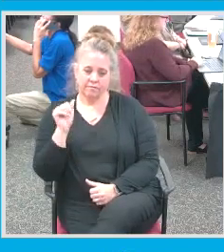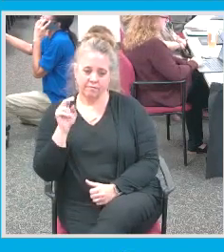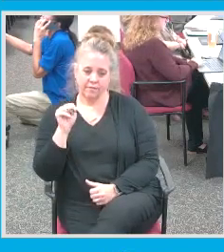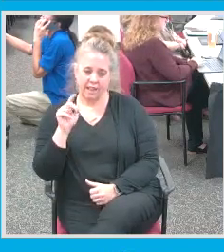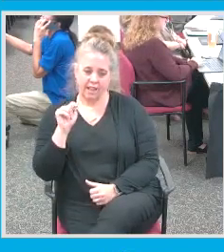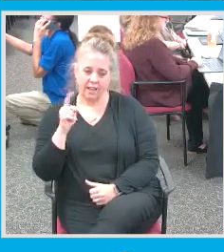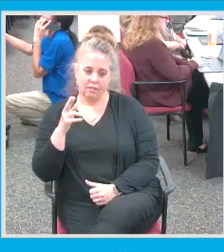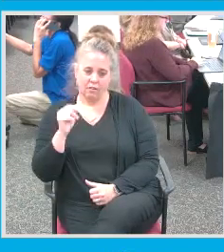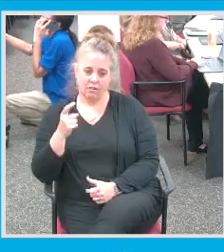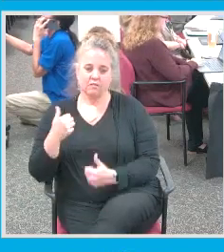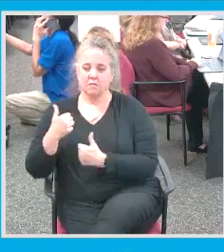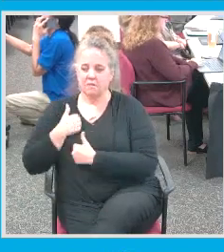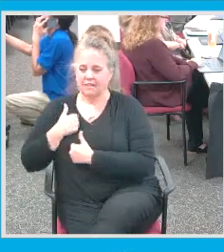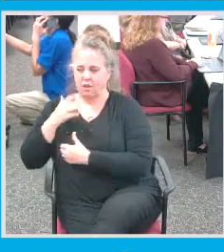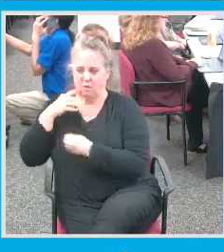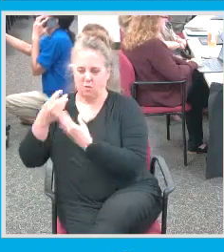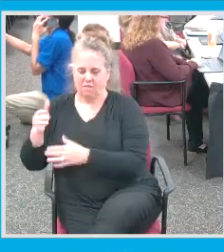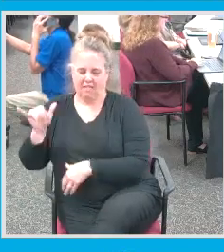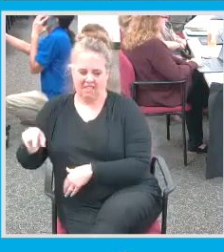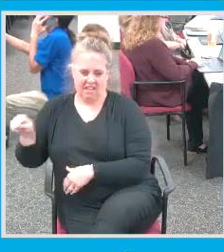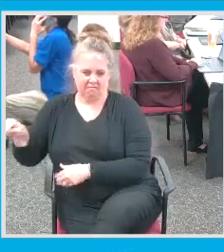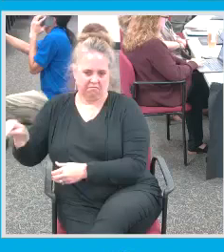bet you have.